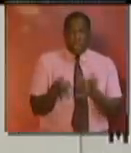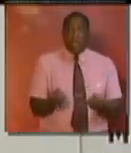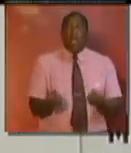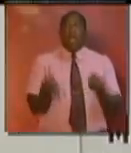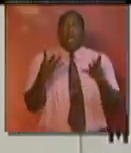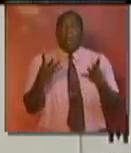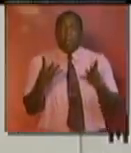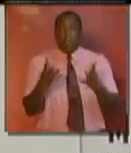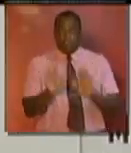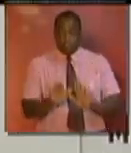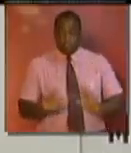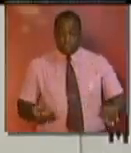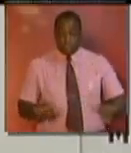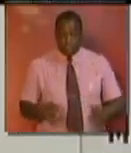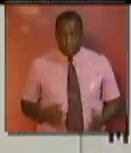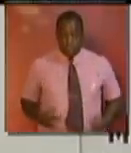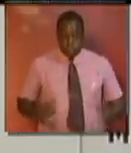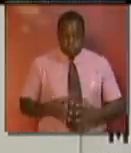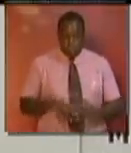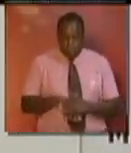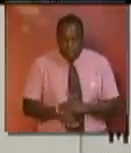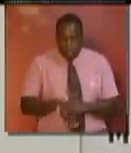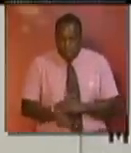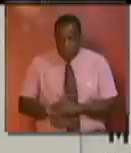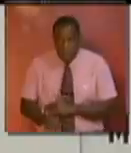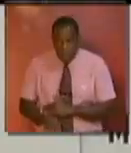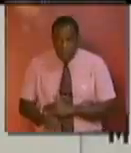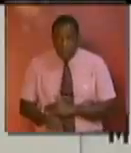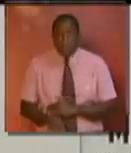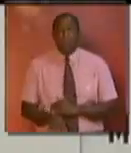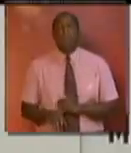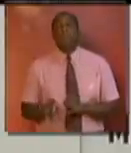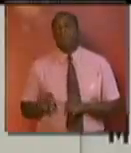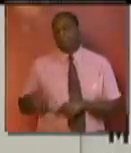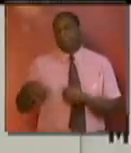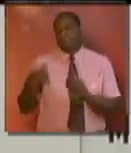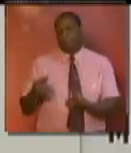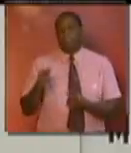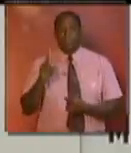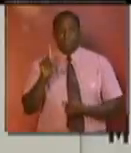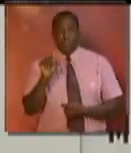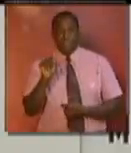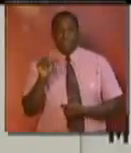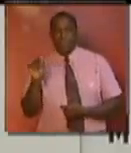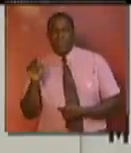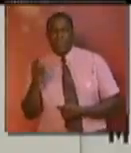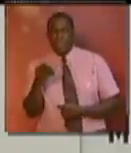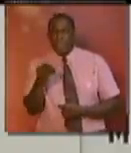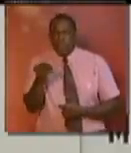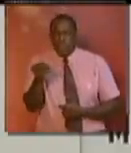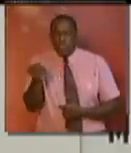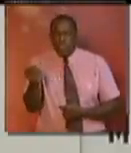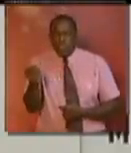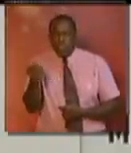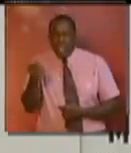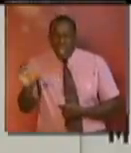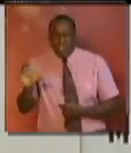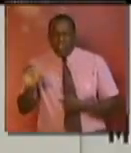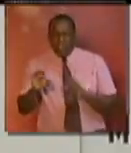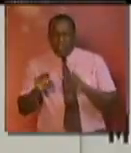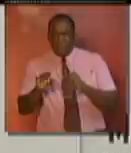year. So firstly, I'll say, well, for the year 2020, we actually had a few hundred less deliveries than we had for the